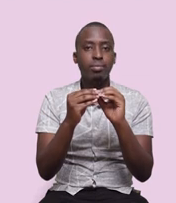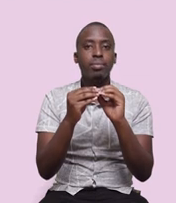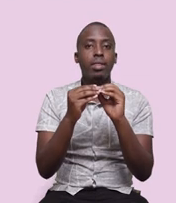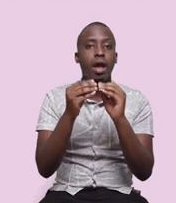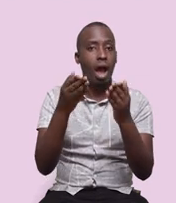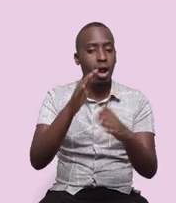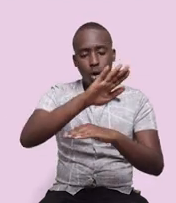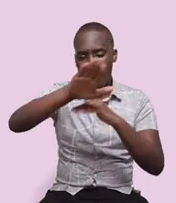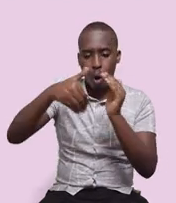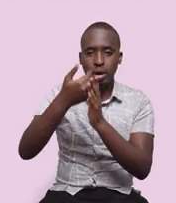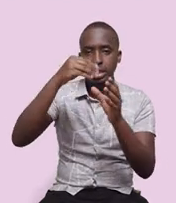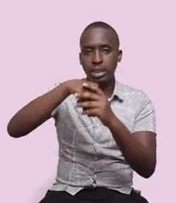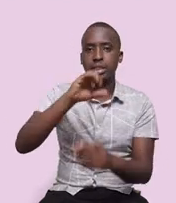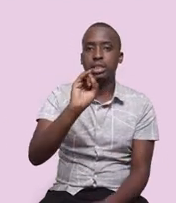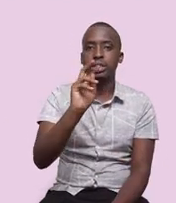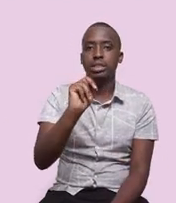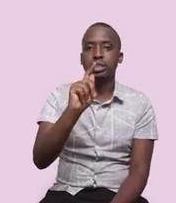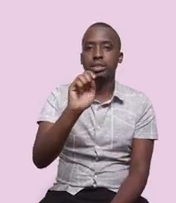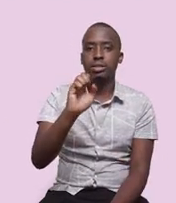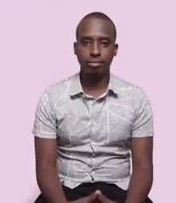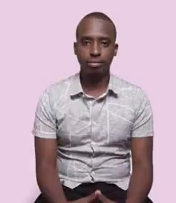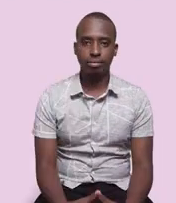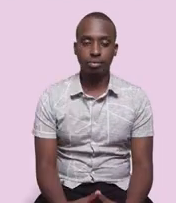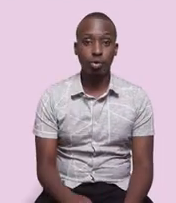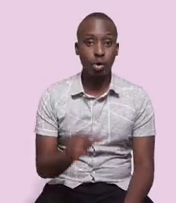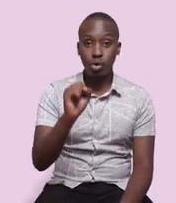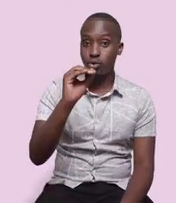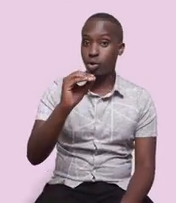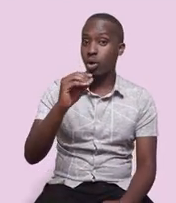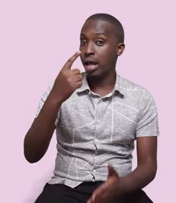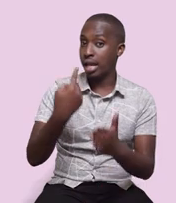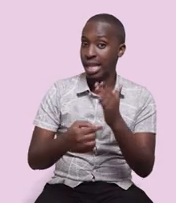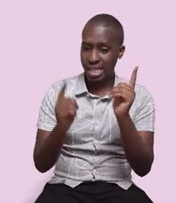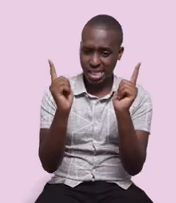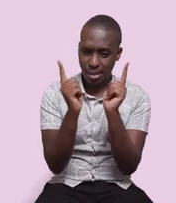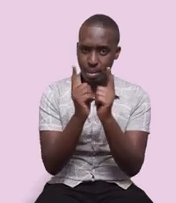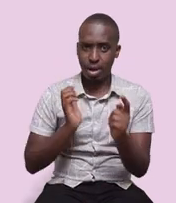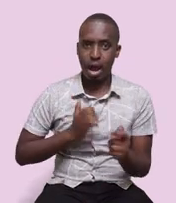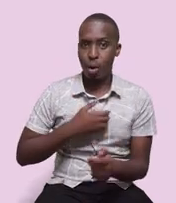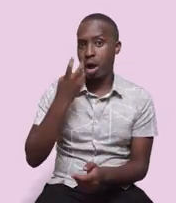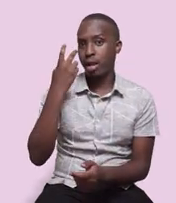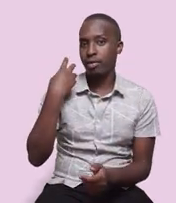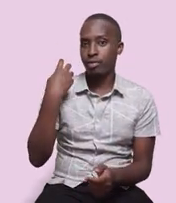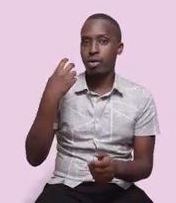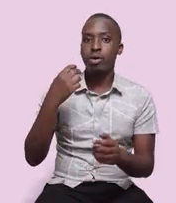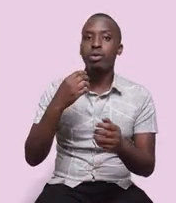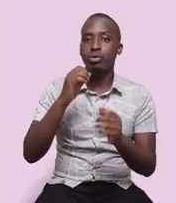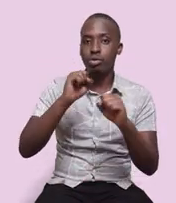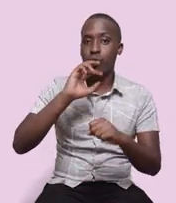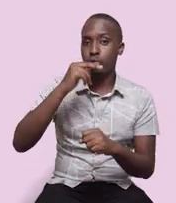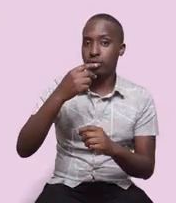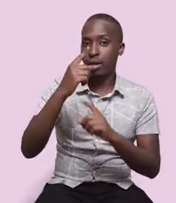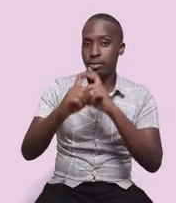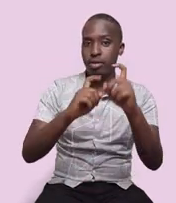are all integers. So, let's sum up our review by just answering